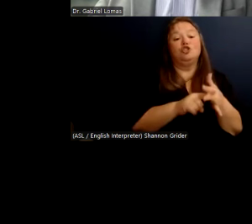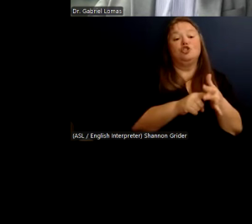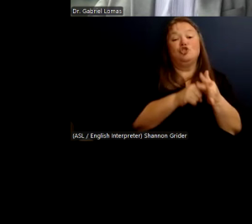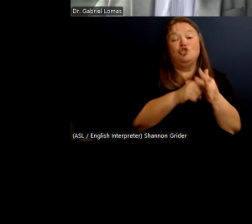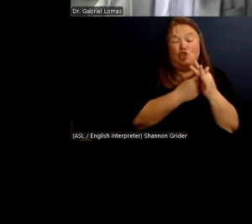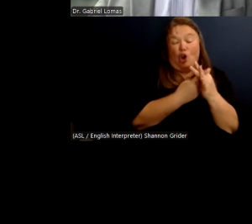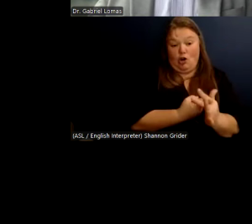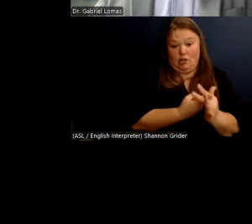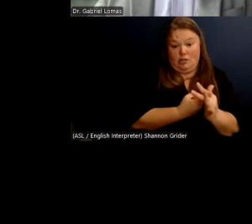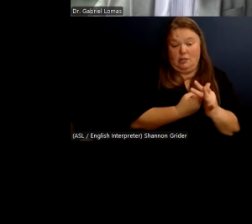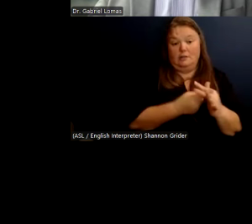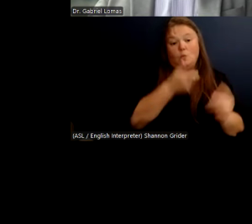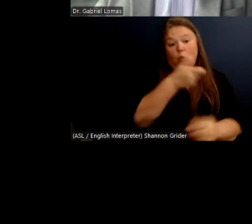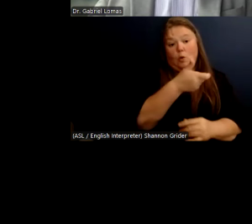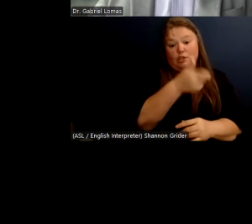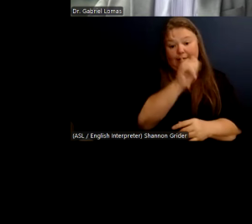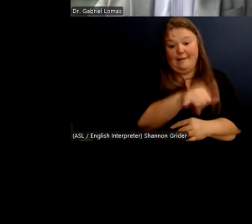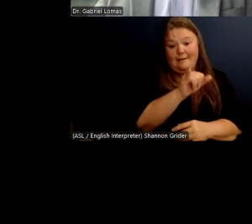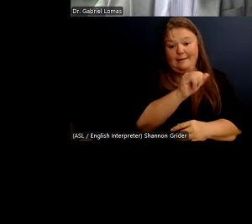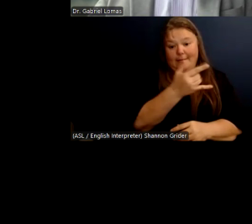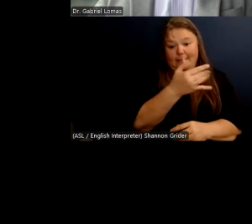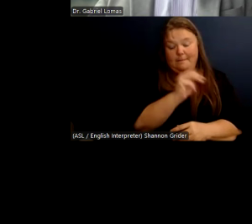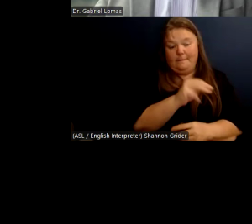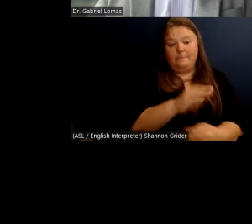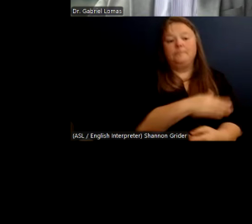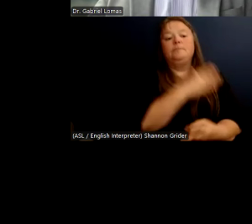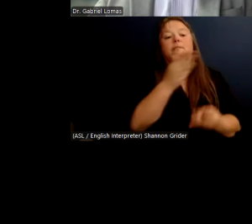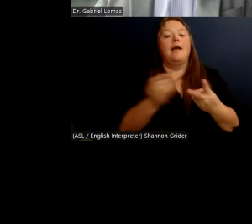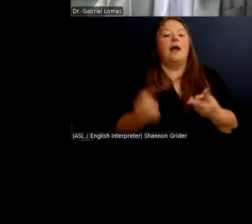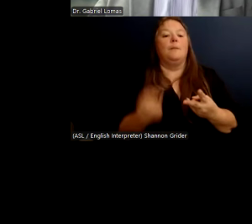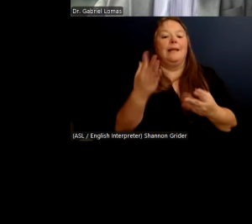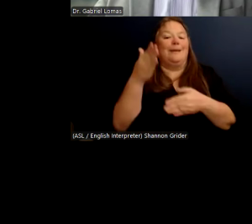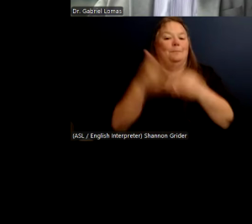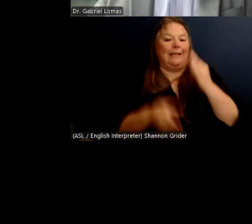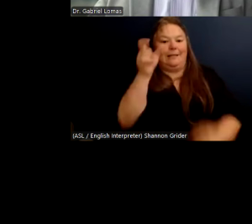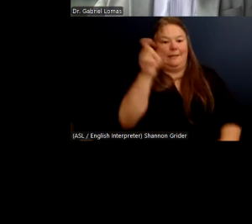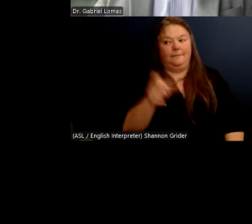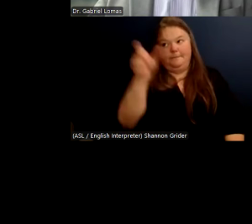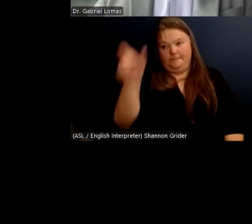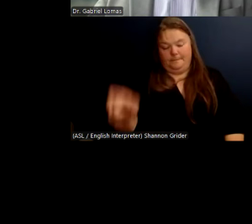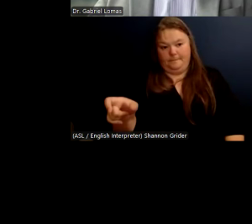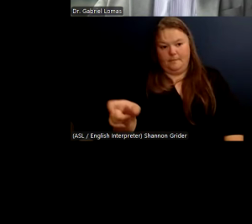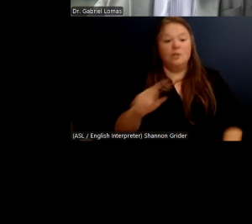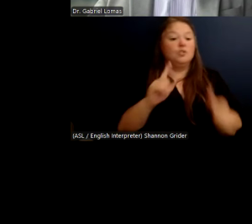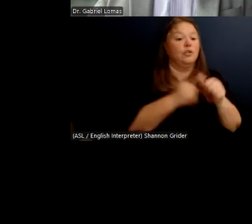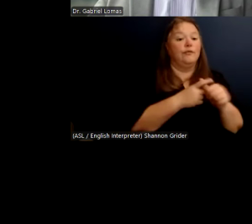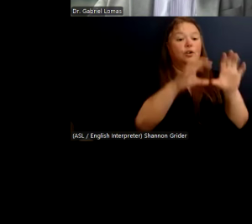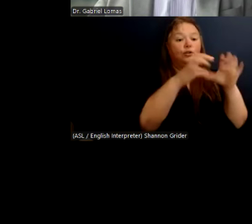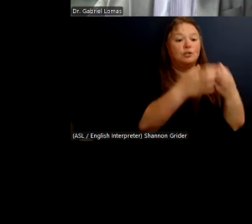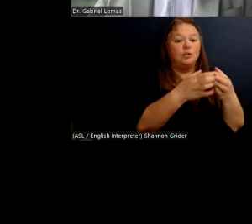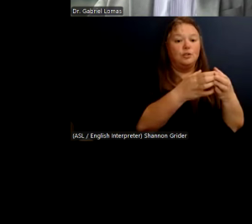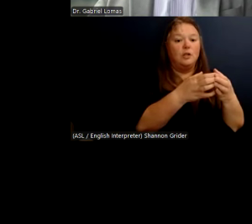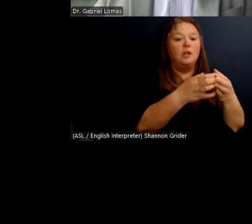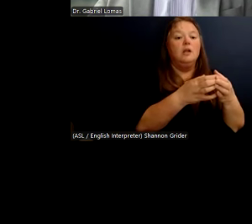particular educational item and how many completed it. So for instance, the first category all has to do